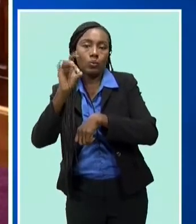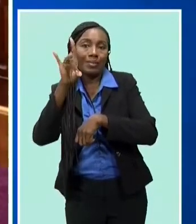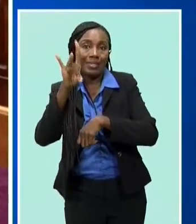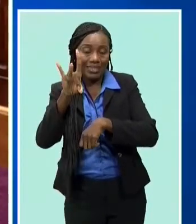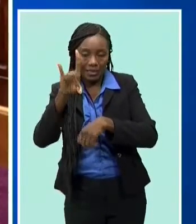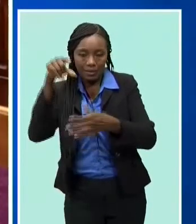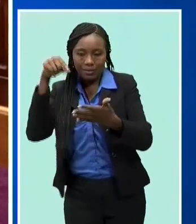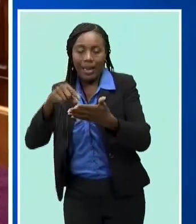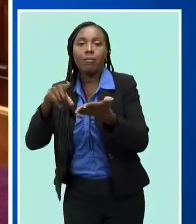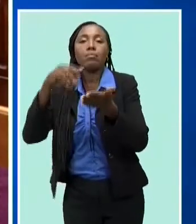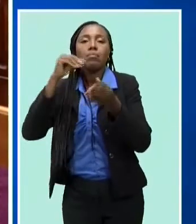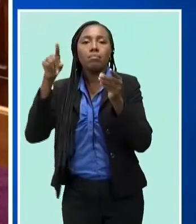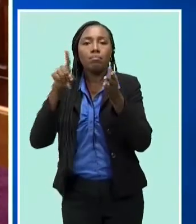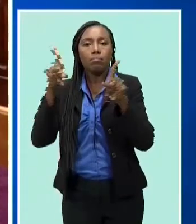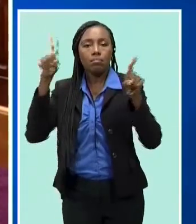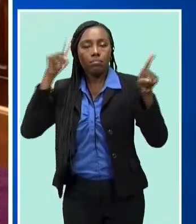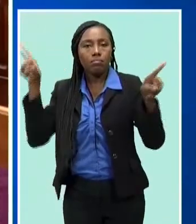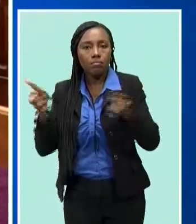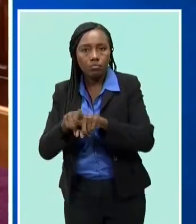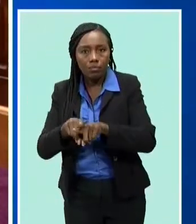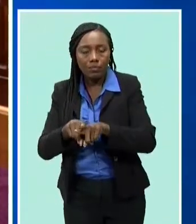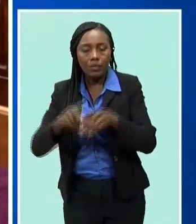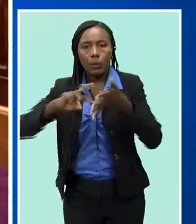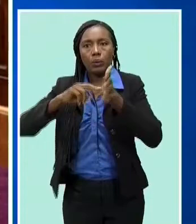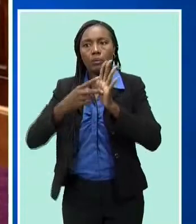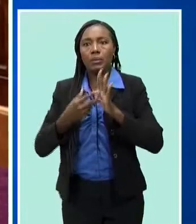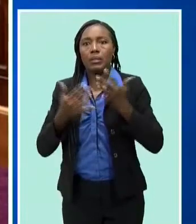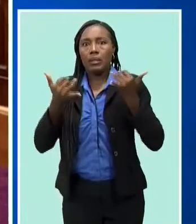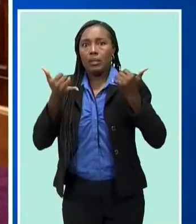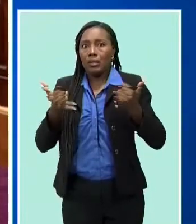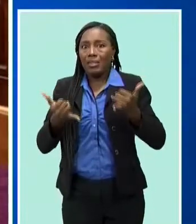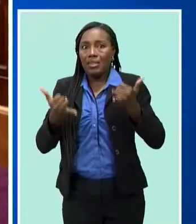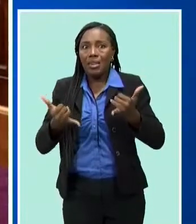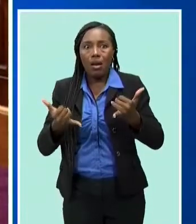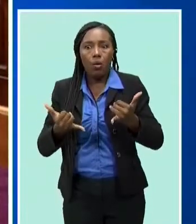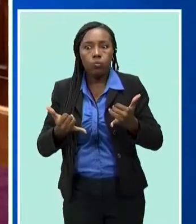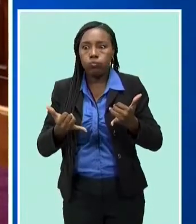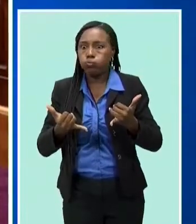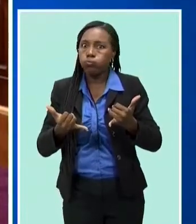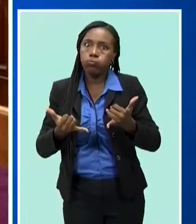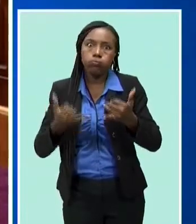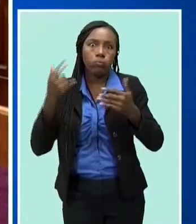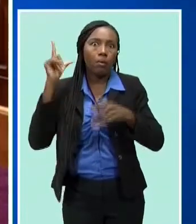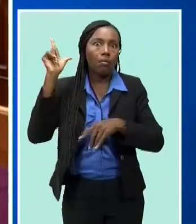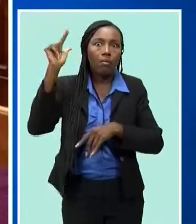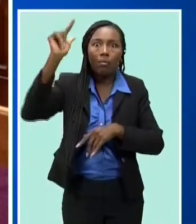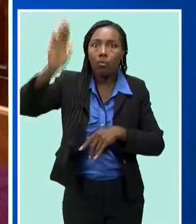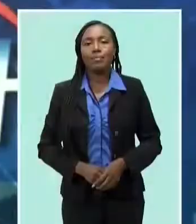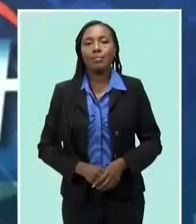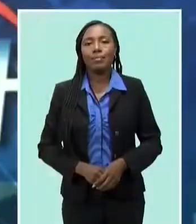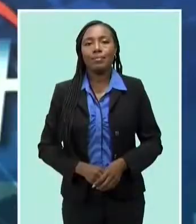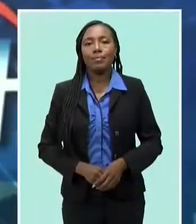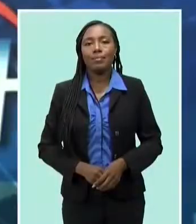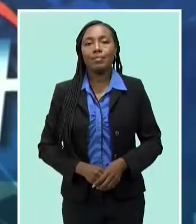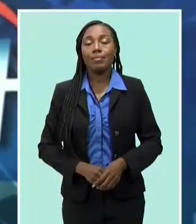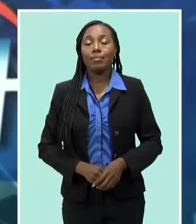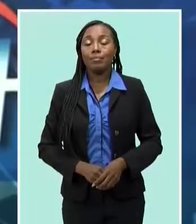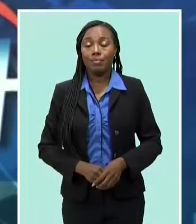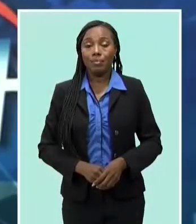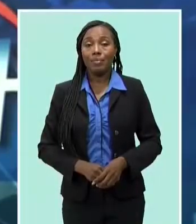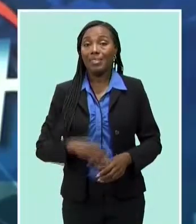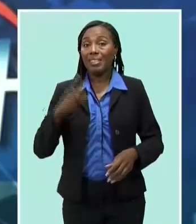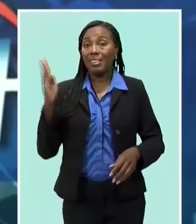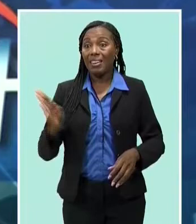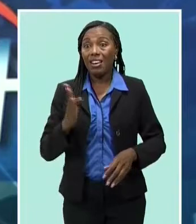so, literally, we are past due on a very serious international obligation, as it were. As the island